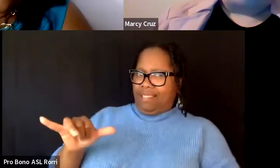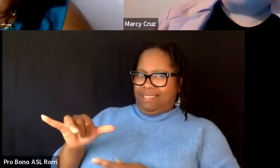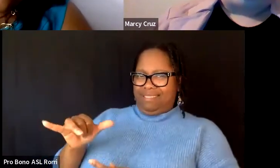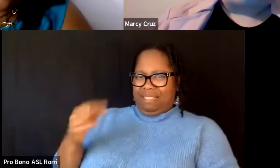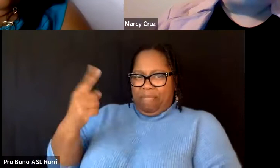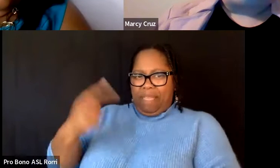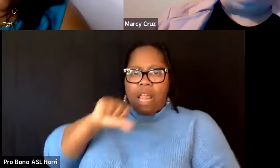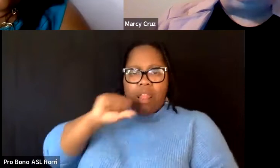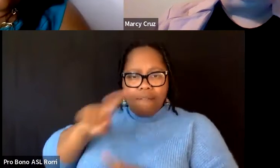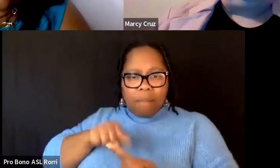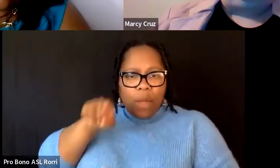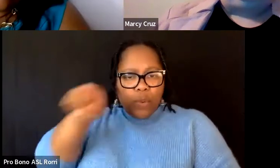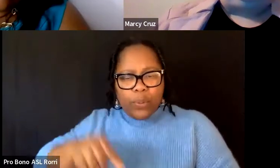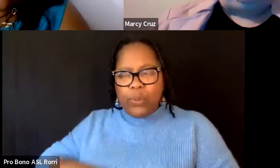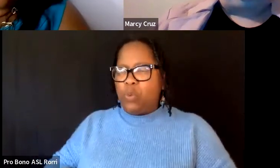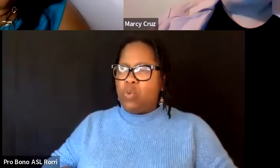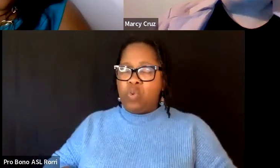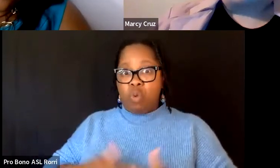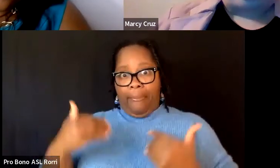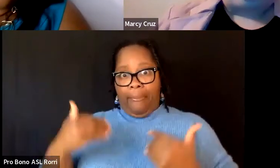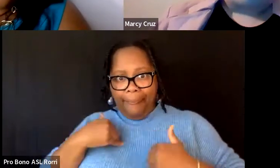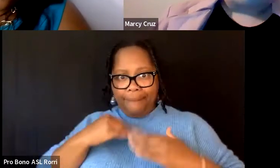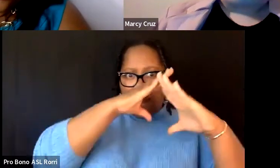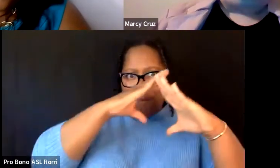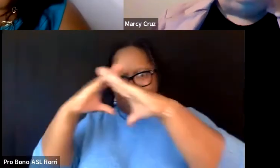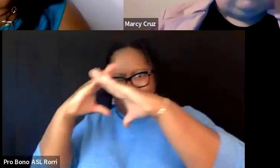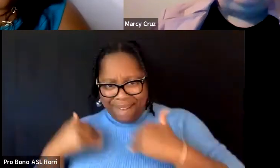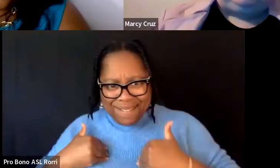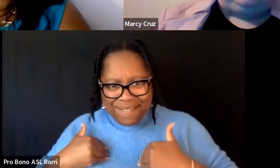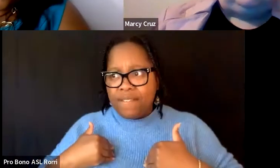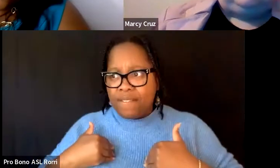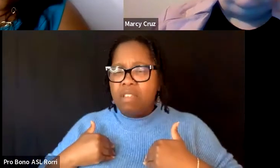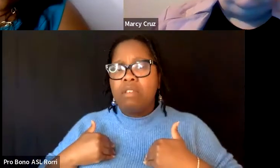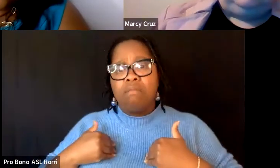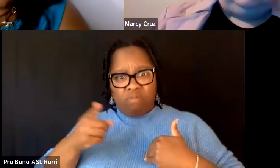that you didn't let the obstacles that came into your life, because you've had other